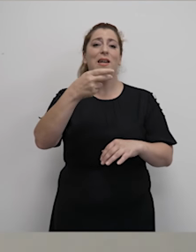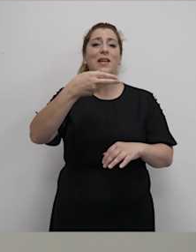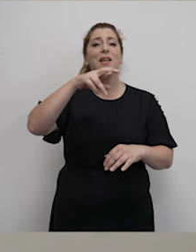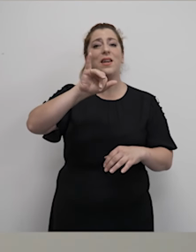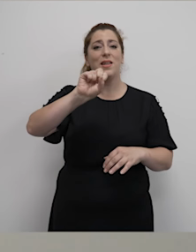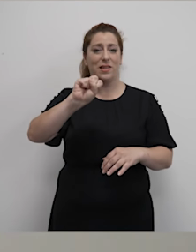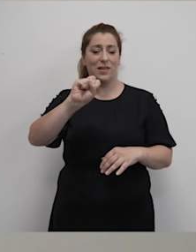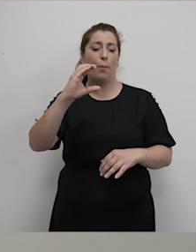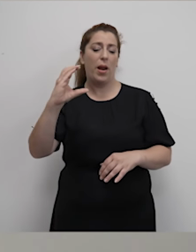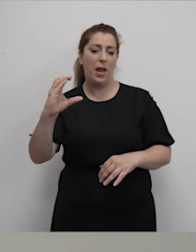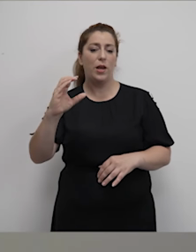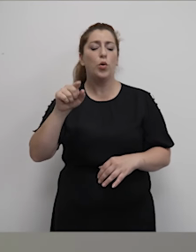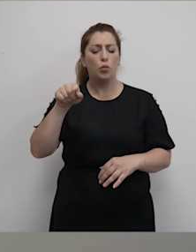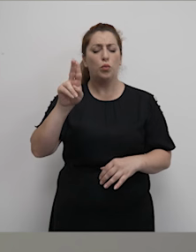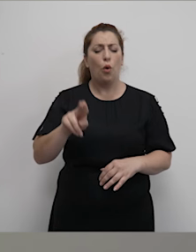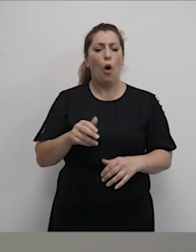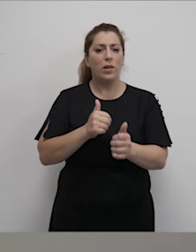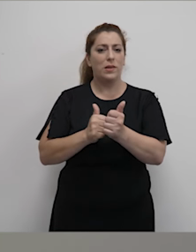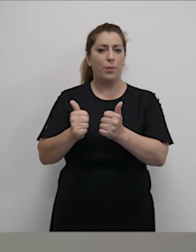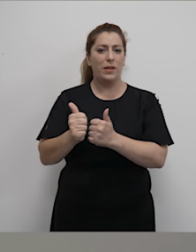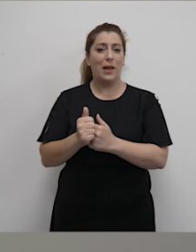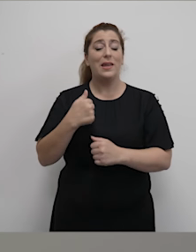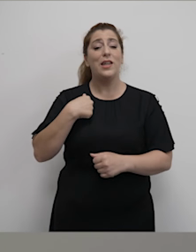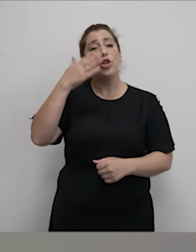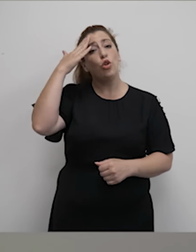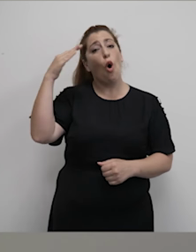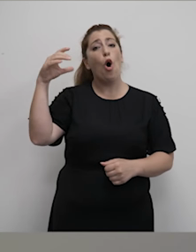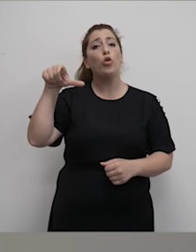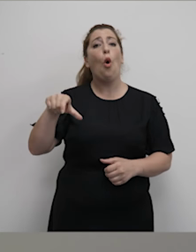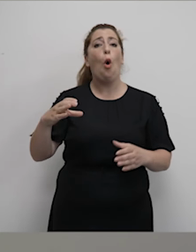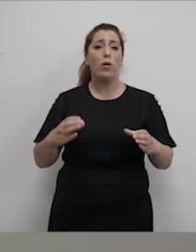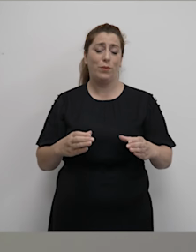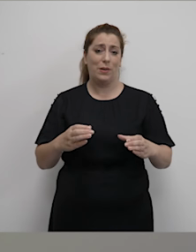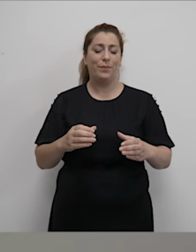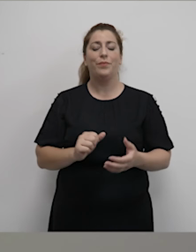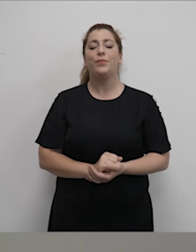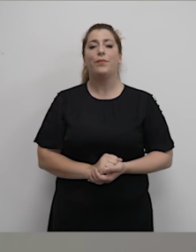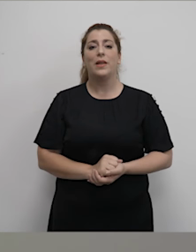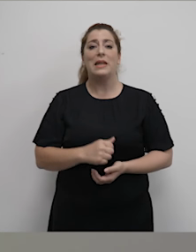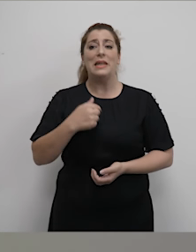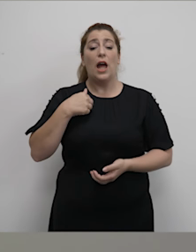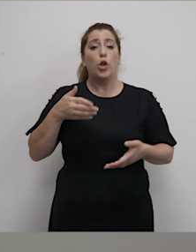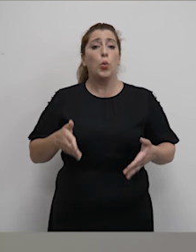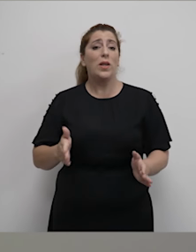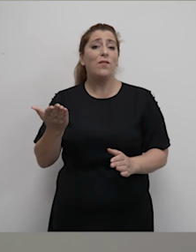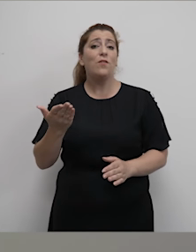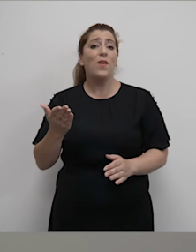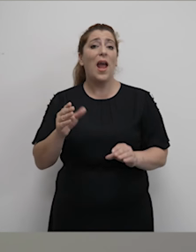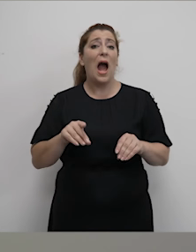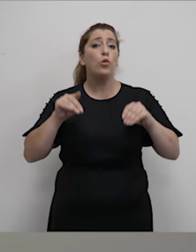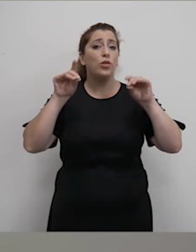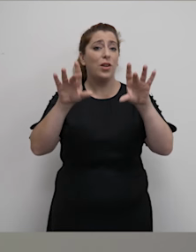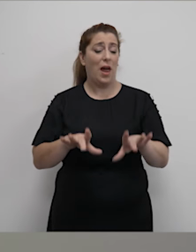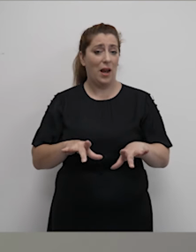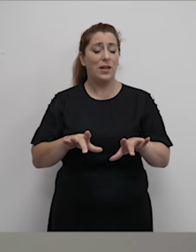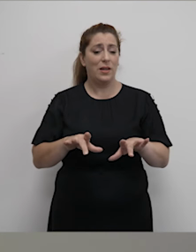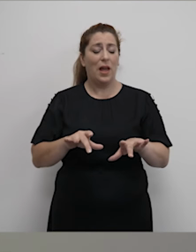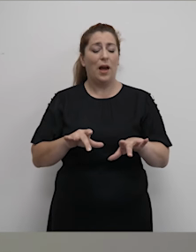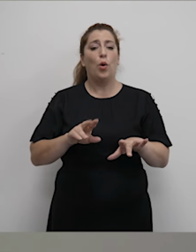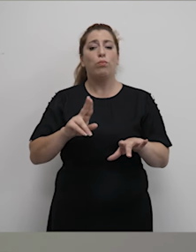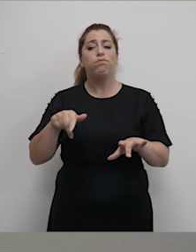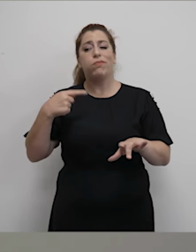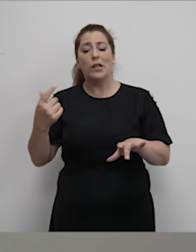koll. Jiena twilit l-Australia u ġejta u Malta u tal-aħħal il-darba li